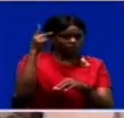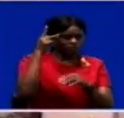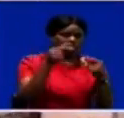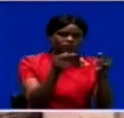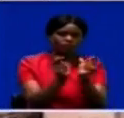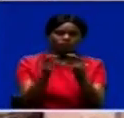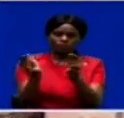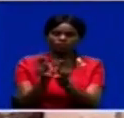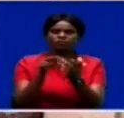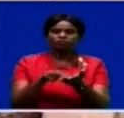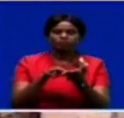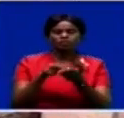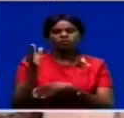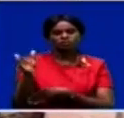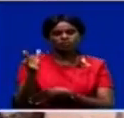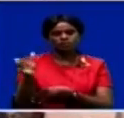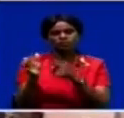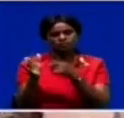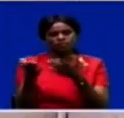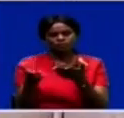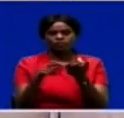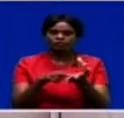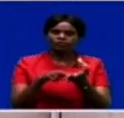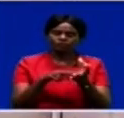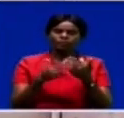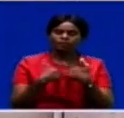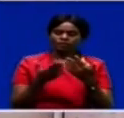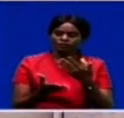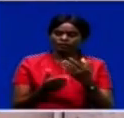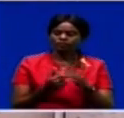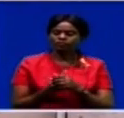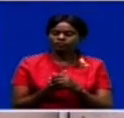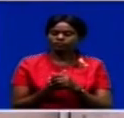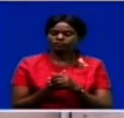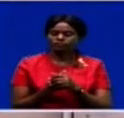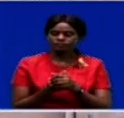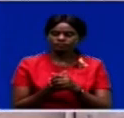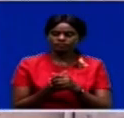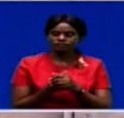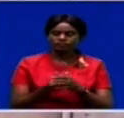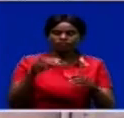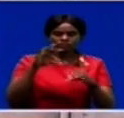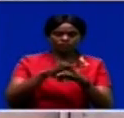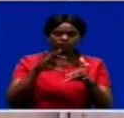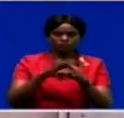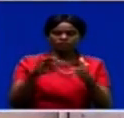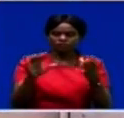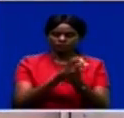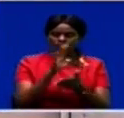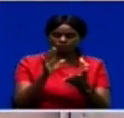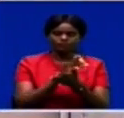represented here. Even the UPND party is represented here. Ballot papers, and transparently we have seen